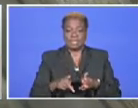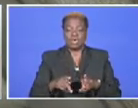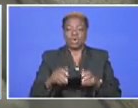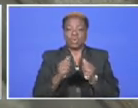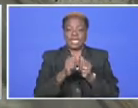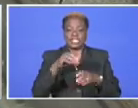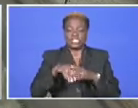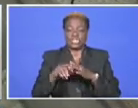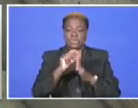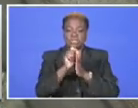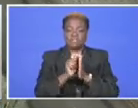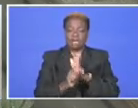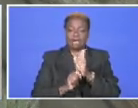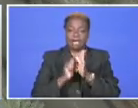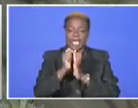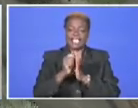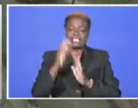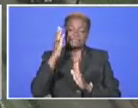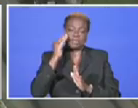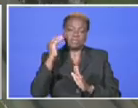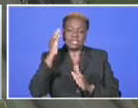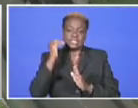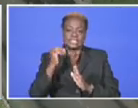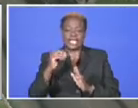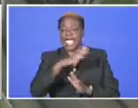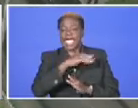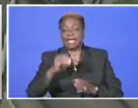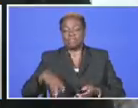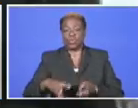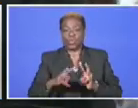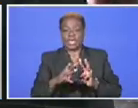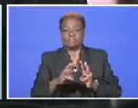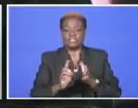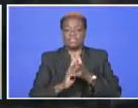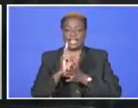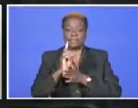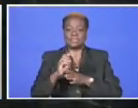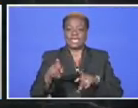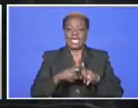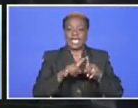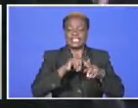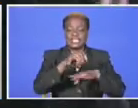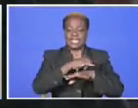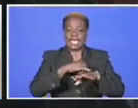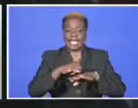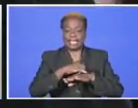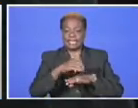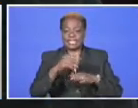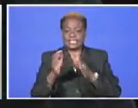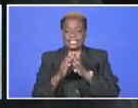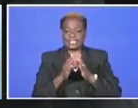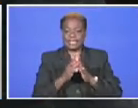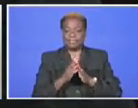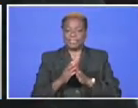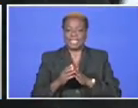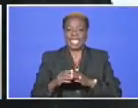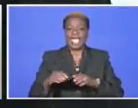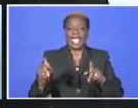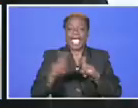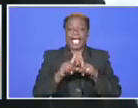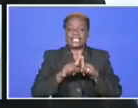in terms of the way that we have developed as an island and as a city. I mean, from a barefoot boy in Long Island on Snow Hill